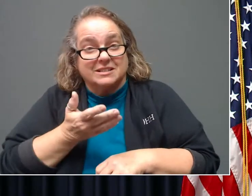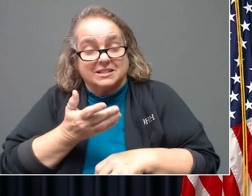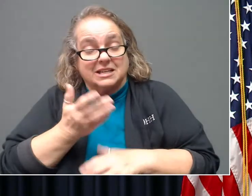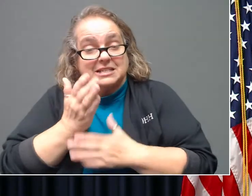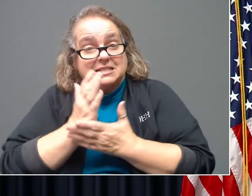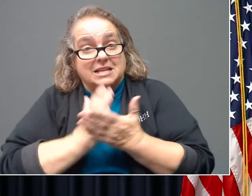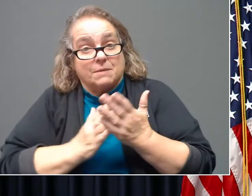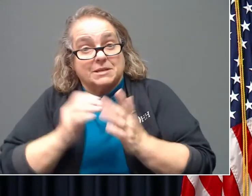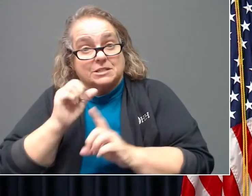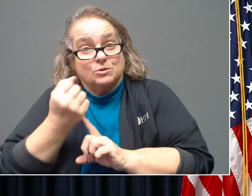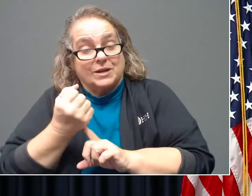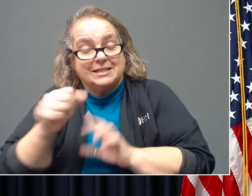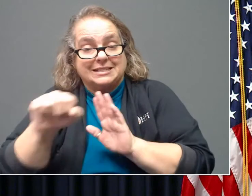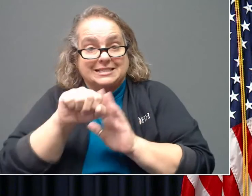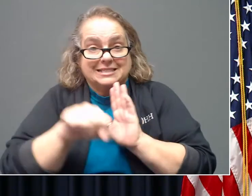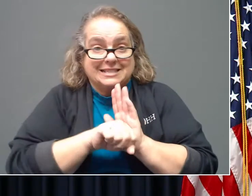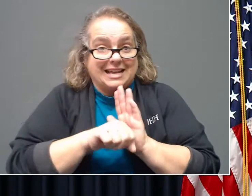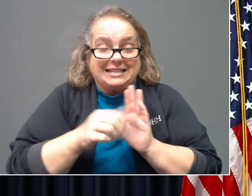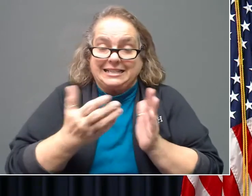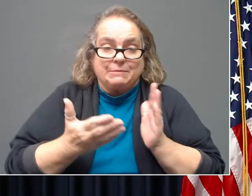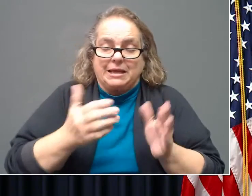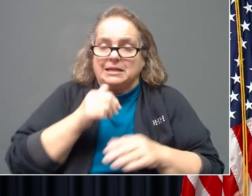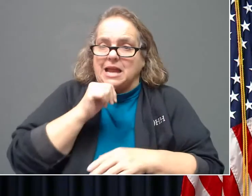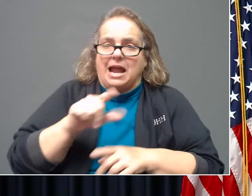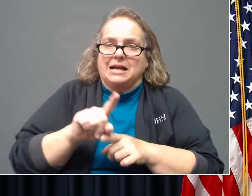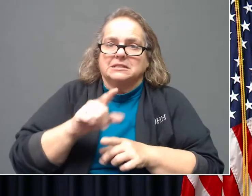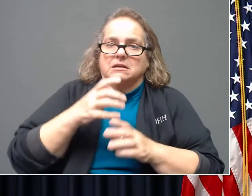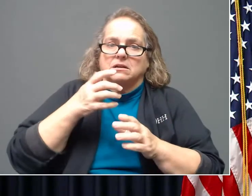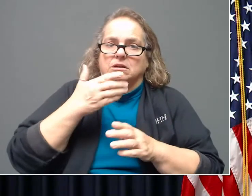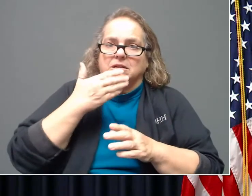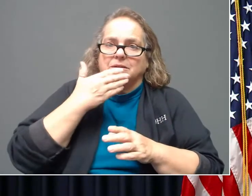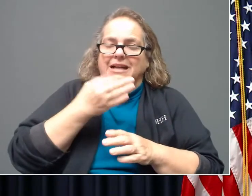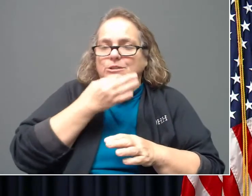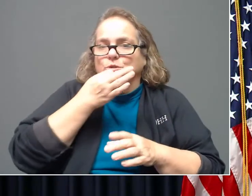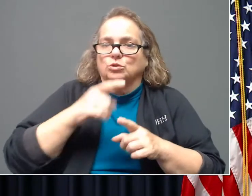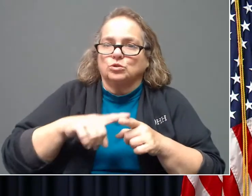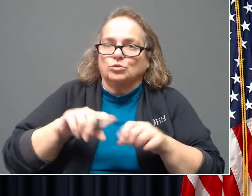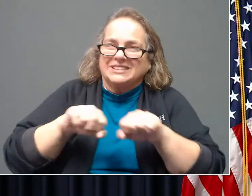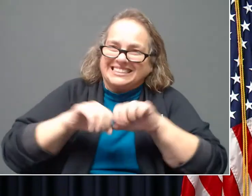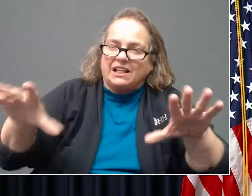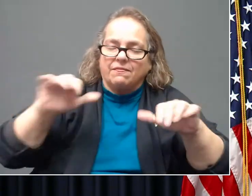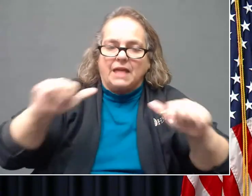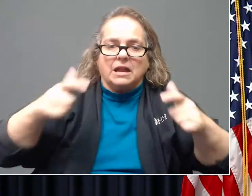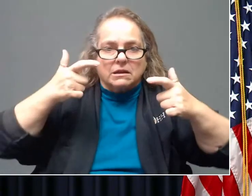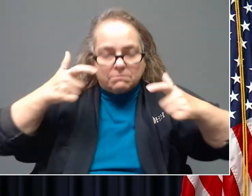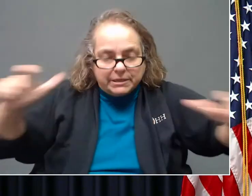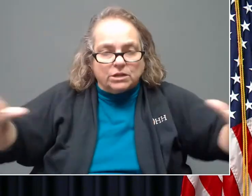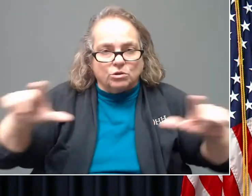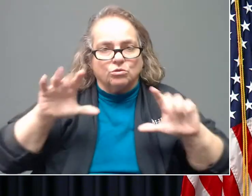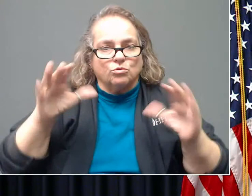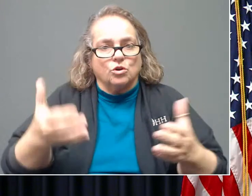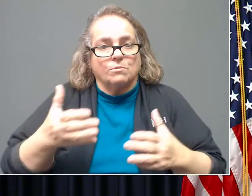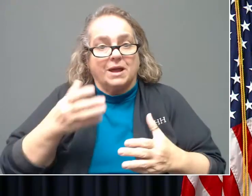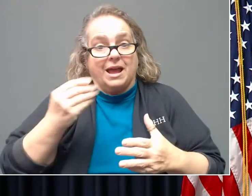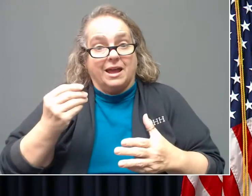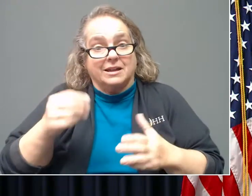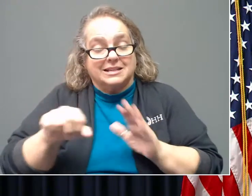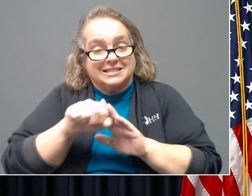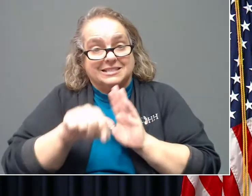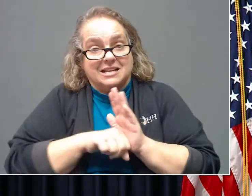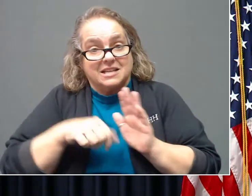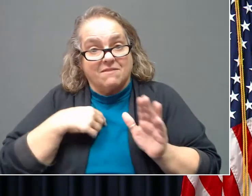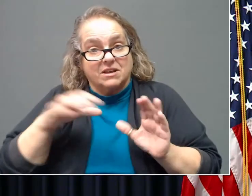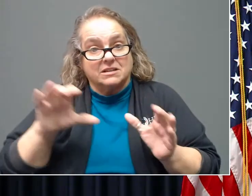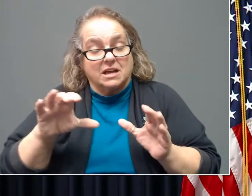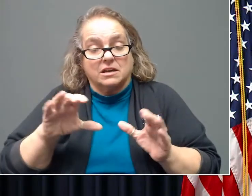the state would have. Whether or not if we had, which a couple of states have tried to do, an overall webpage for signing